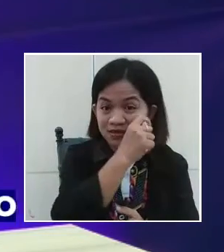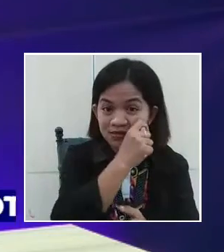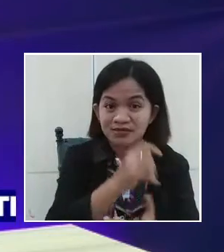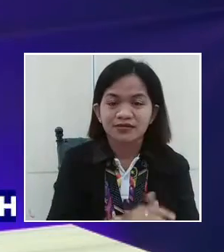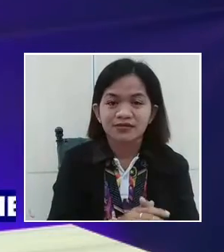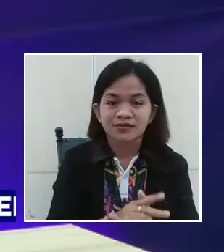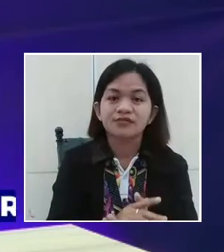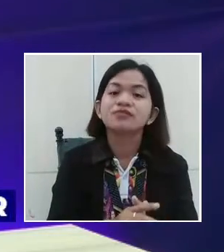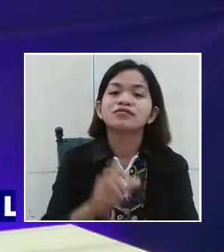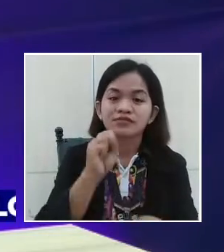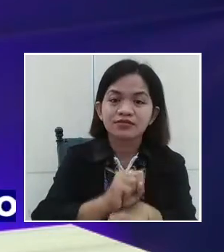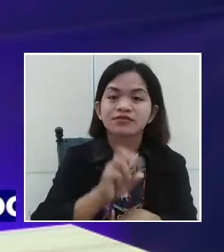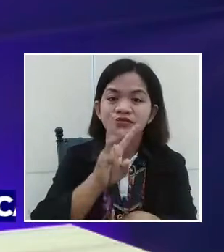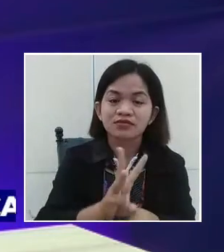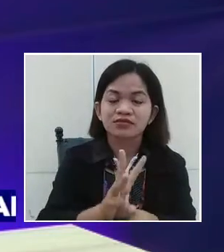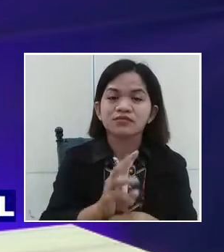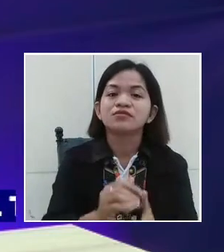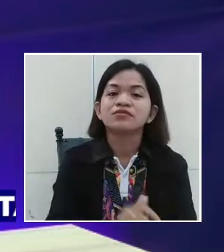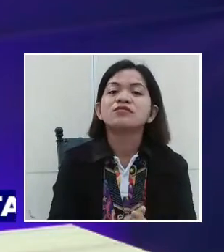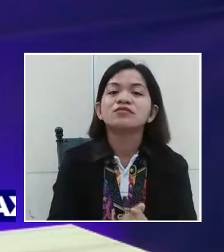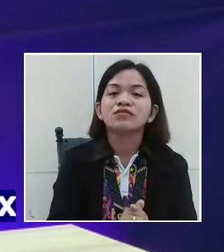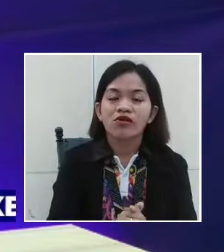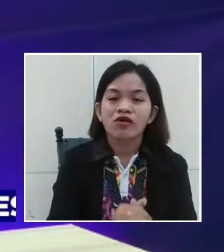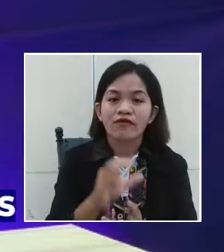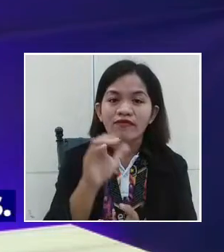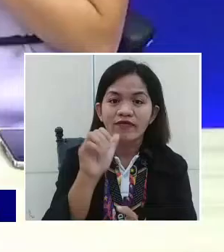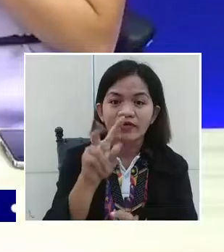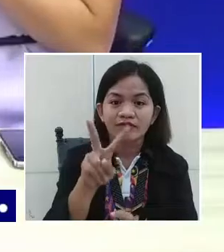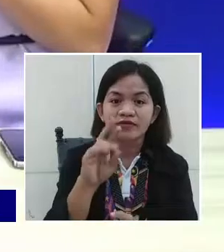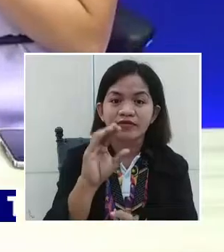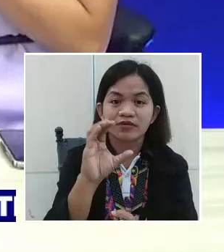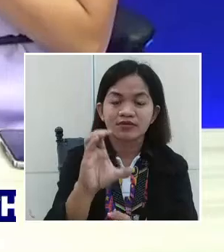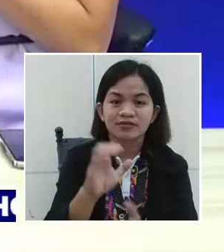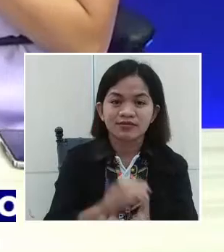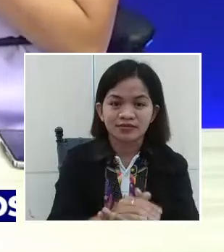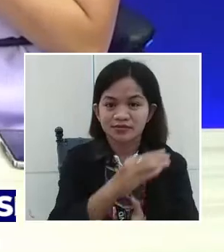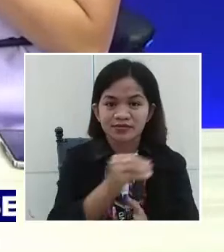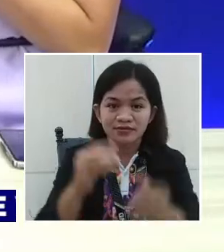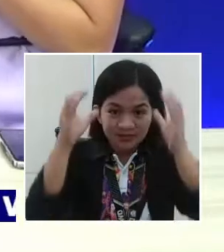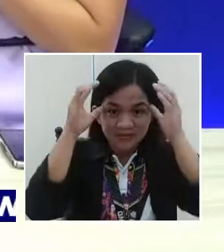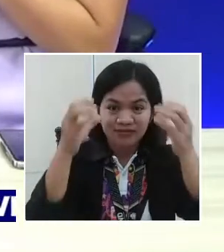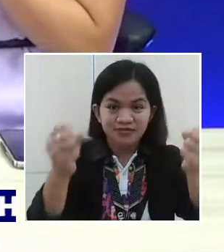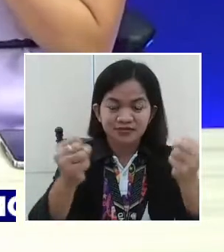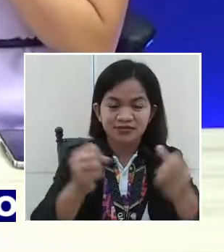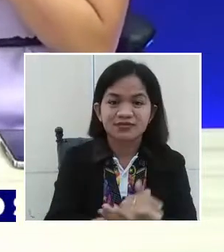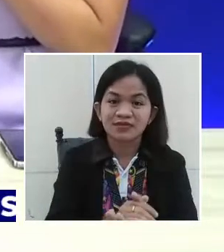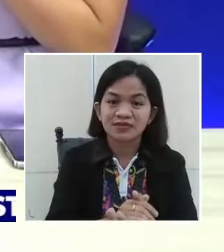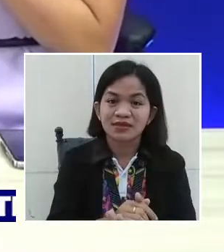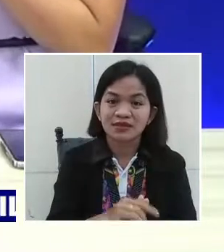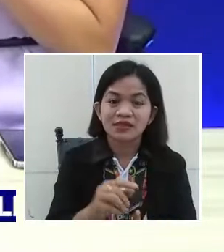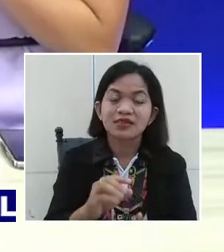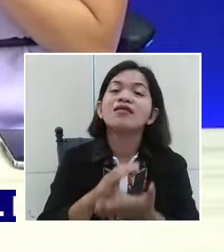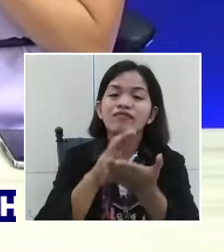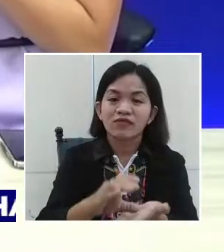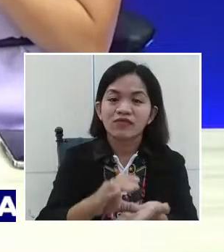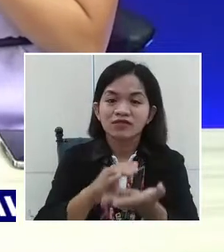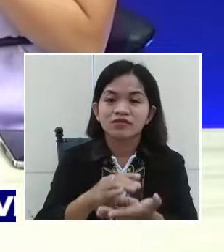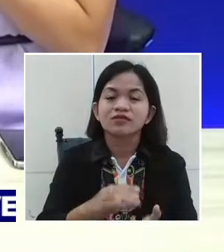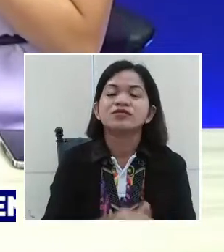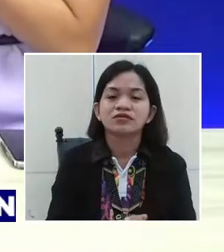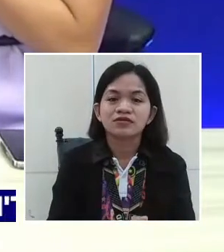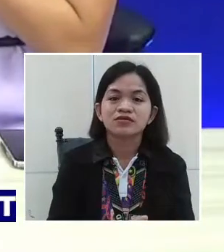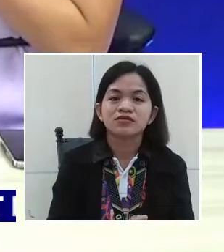Welfare Officer of ABRC and also the President po of Zamboanga Peninsula Federation